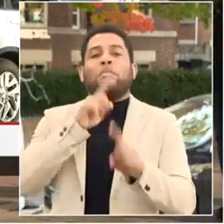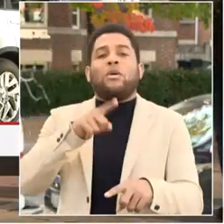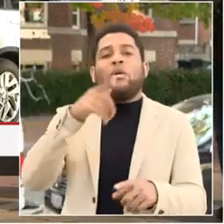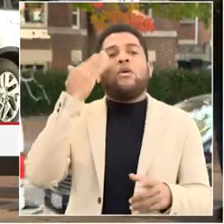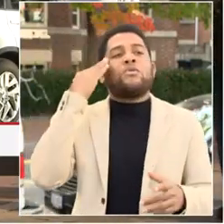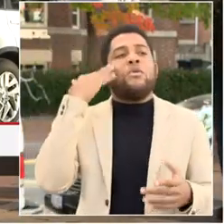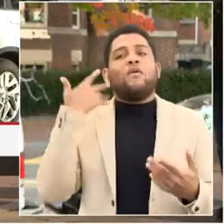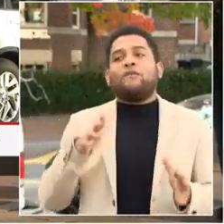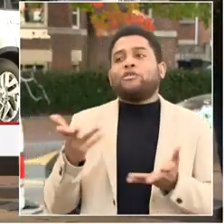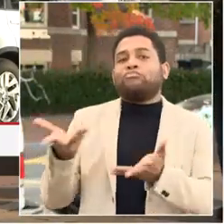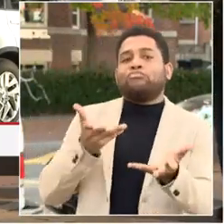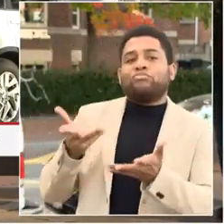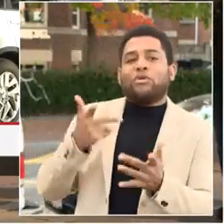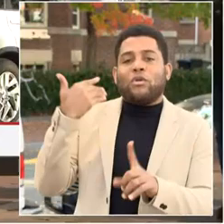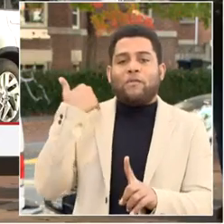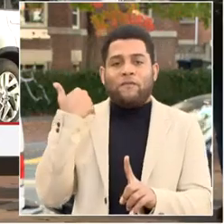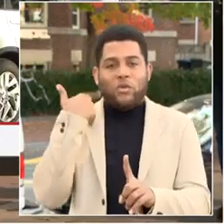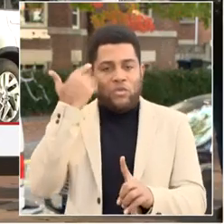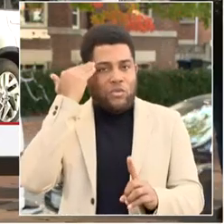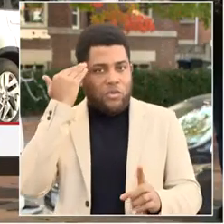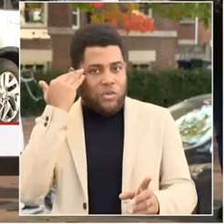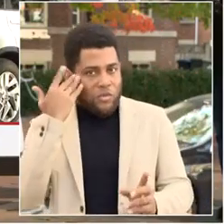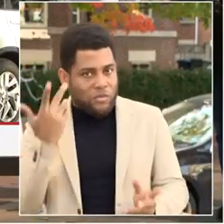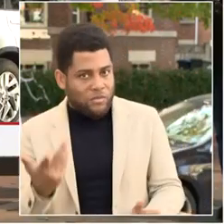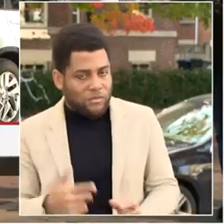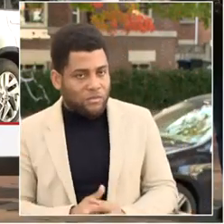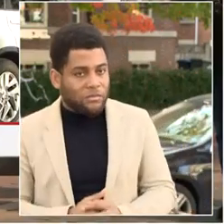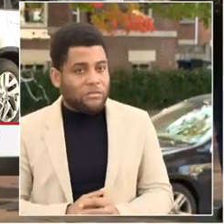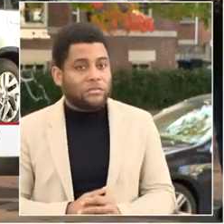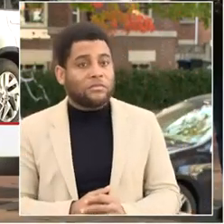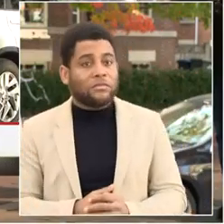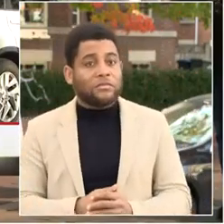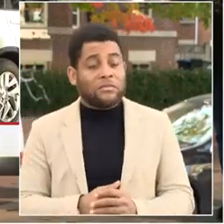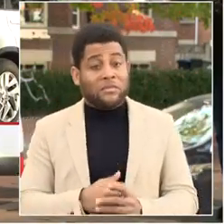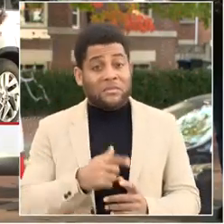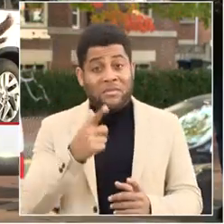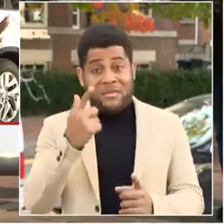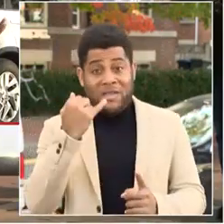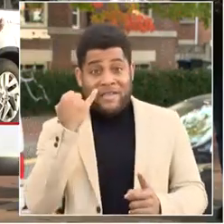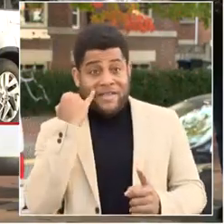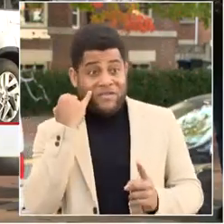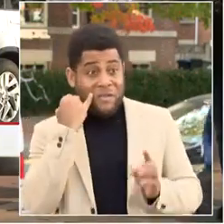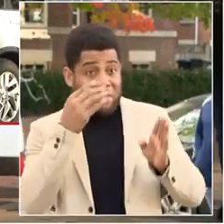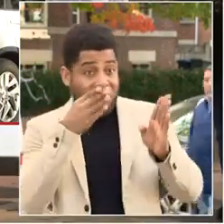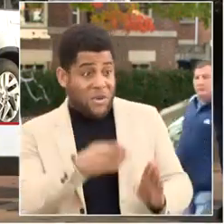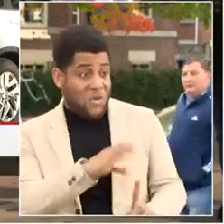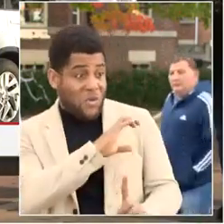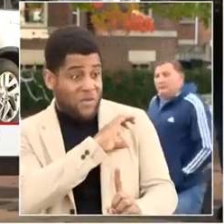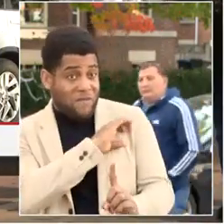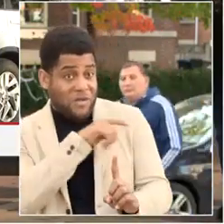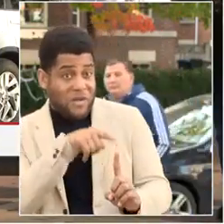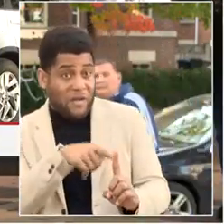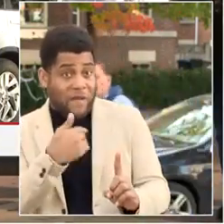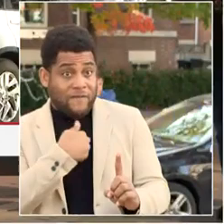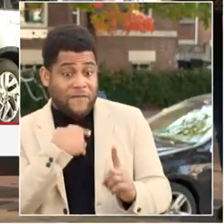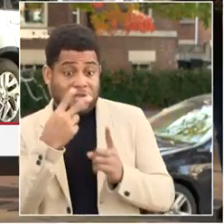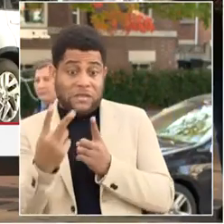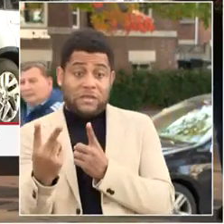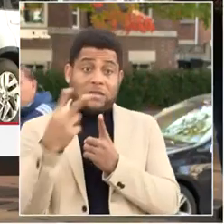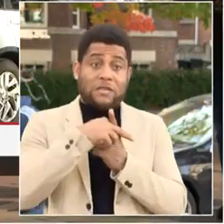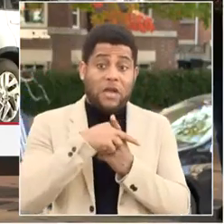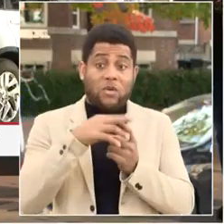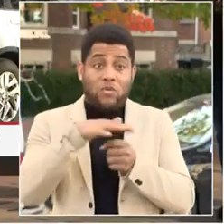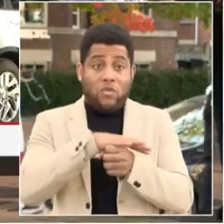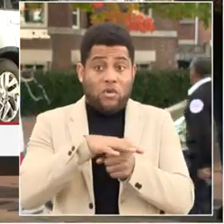the other piece is when our officers are assigned to a specific PSA, despite the public safety walks, I want them out